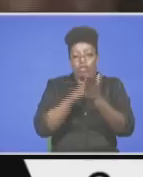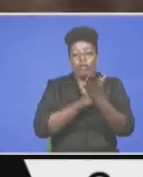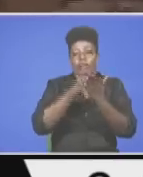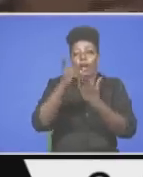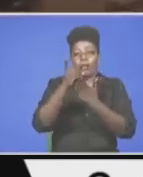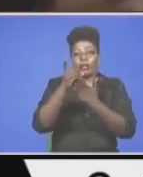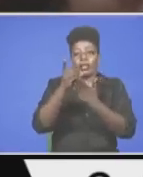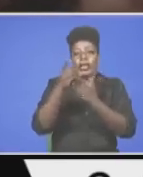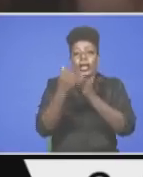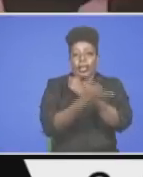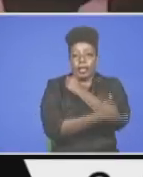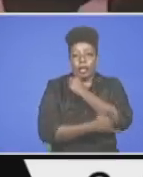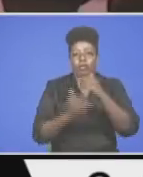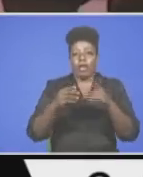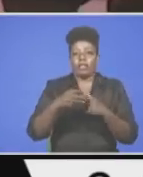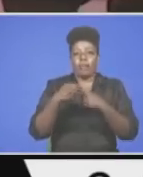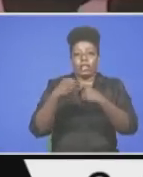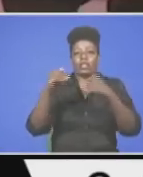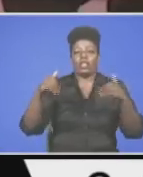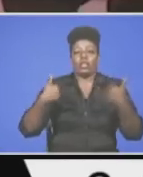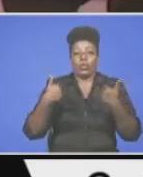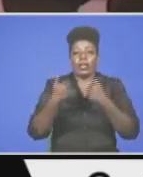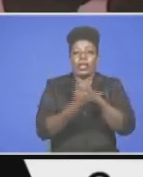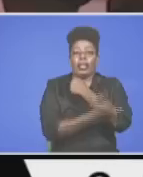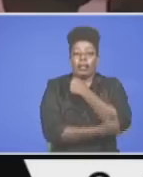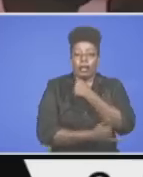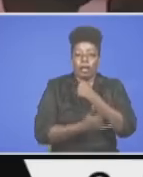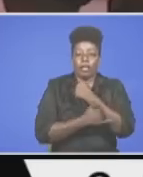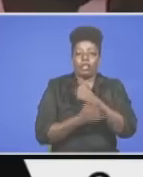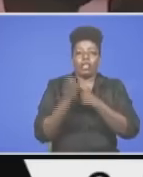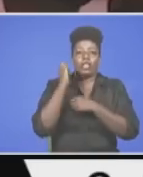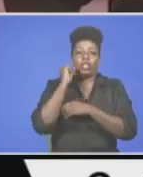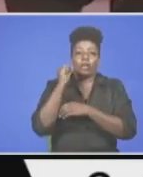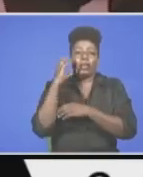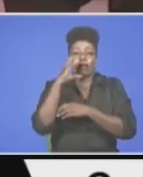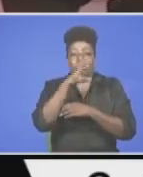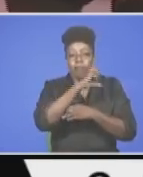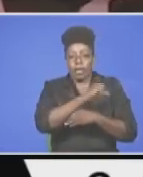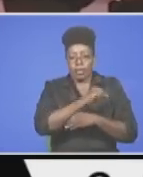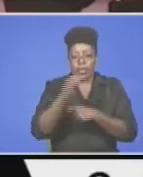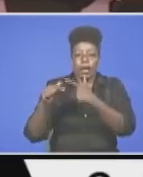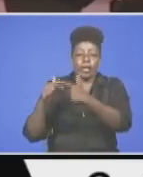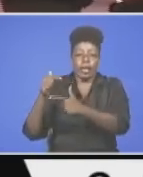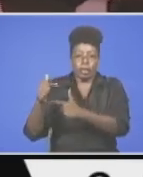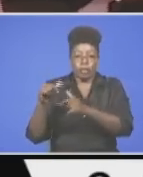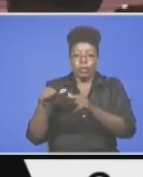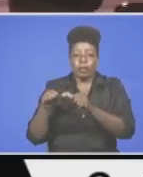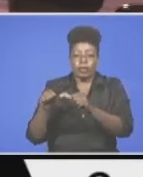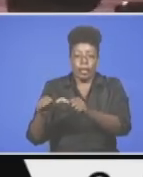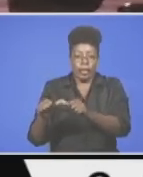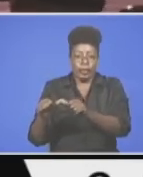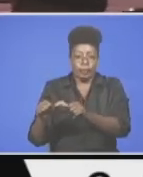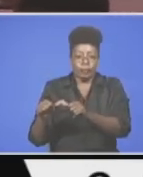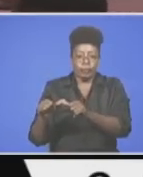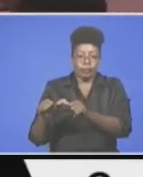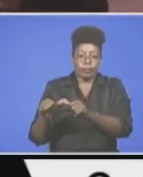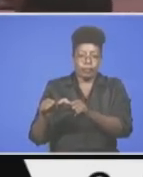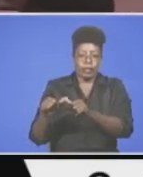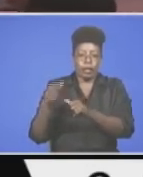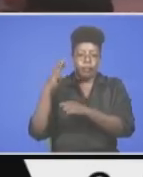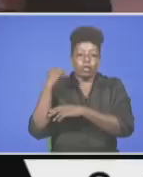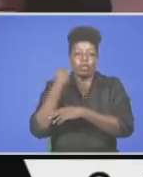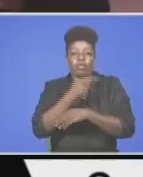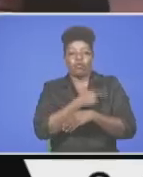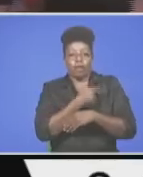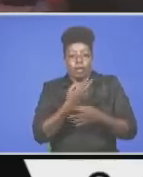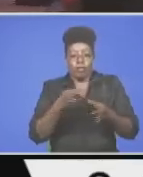country, especially to the youth of this country, and will be missed. Her legacy will remain, the statement said. Mrs. Wright also played